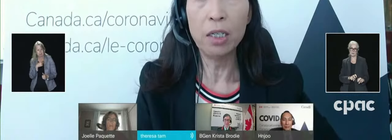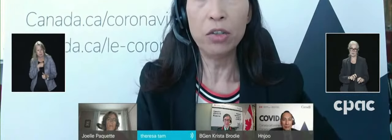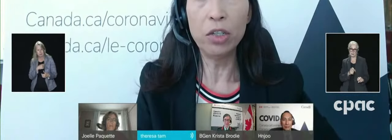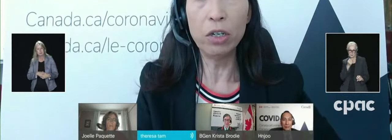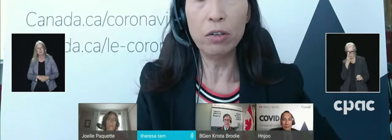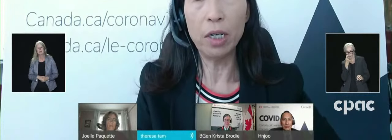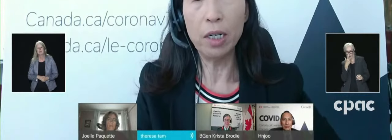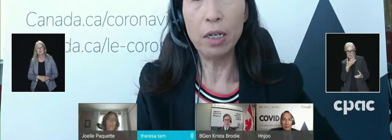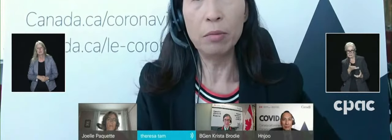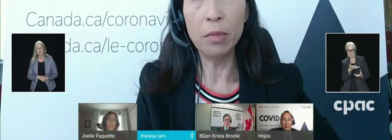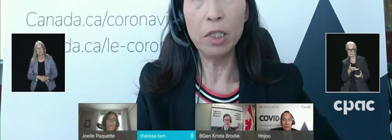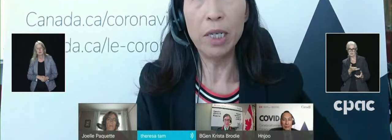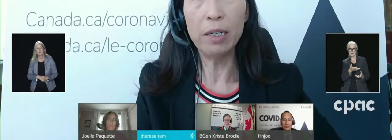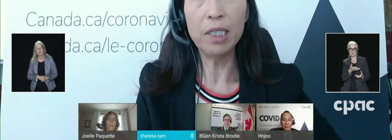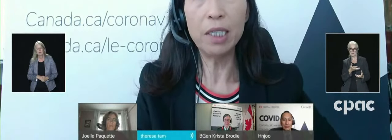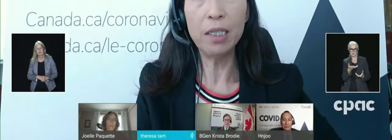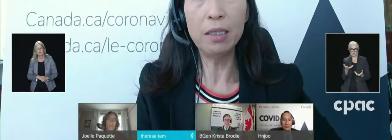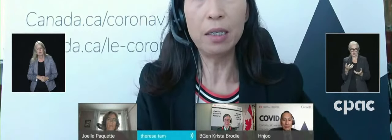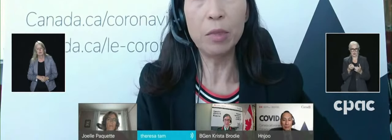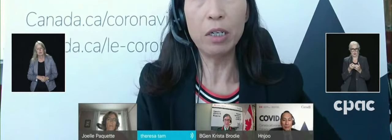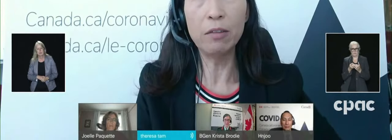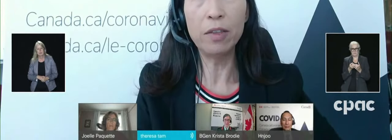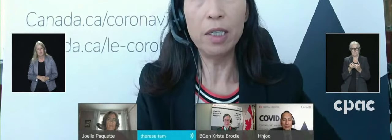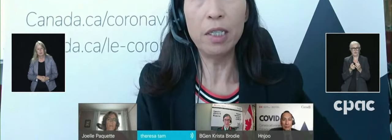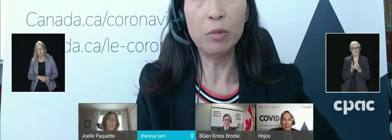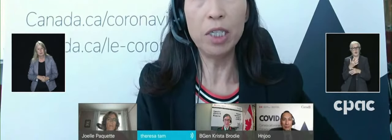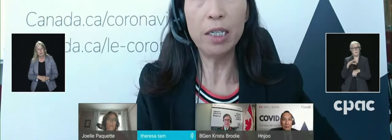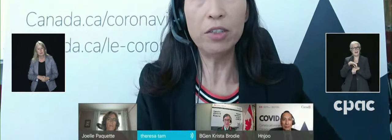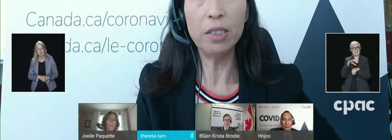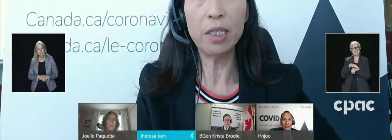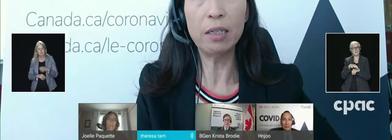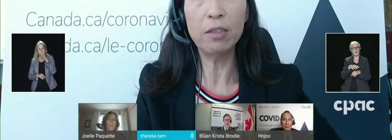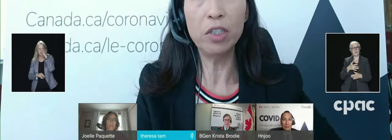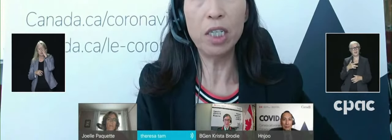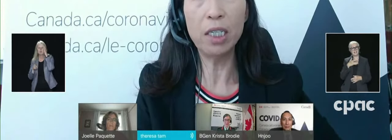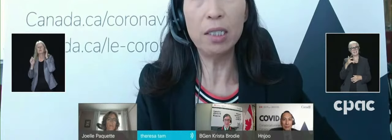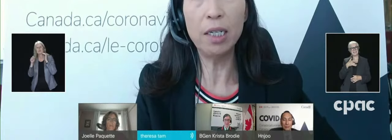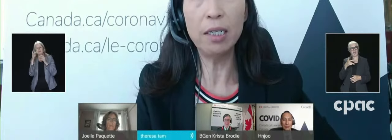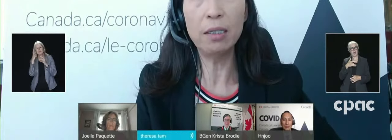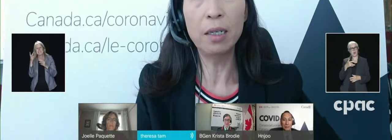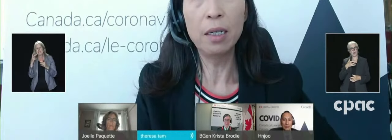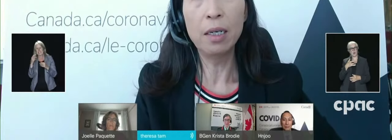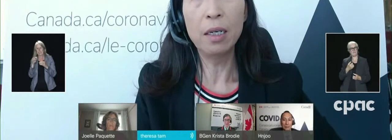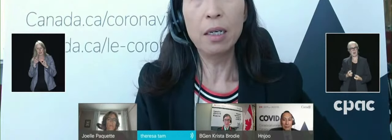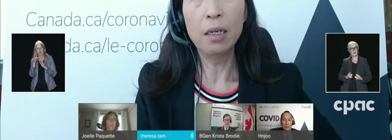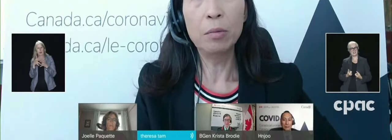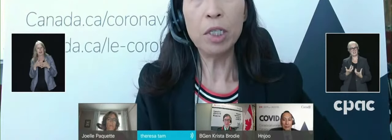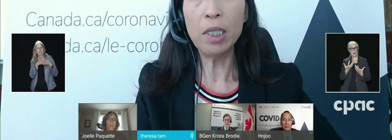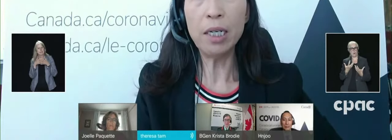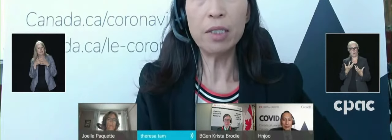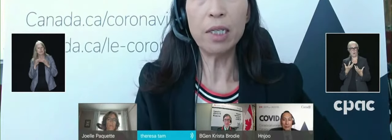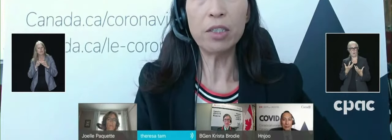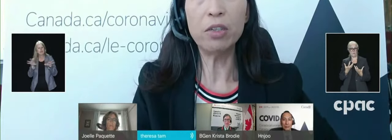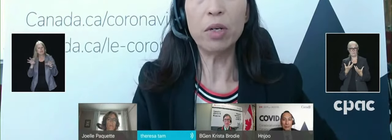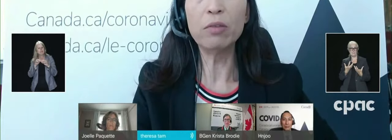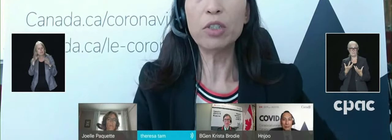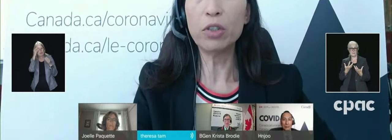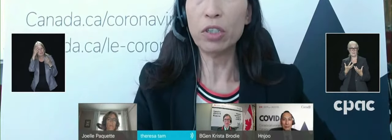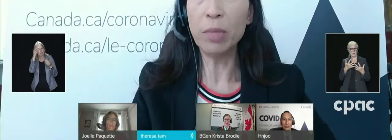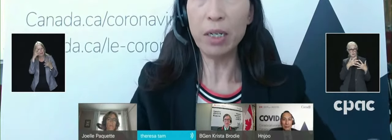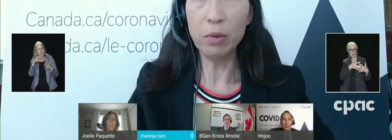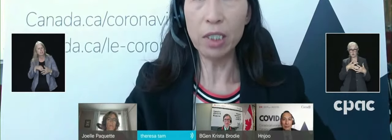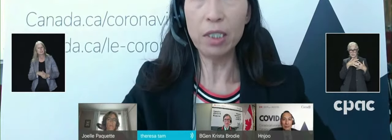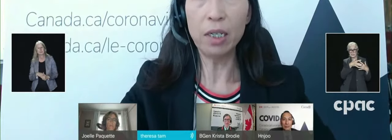heart. So you may have seen some of the communications out of the United States. Personally, I was actually